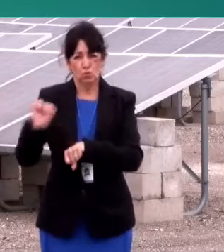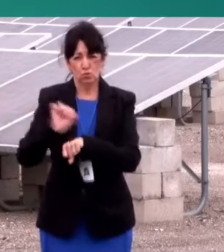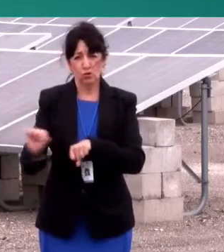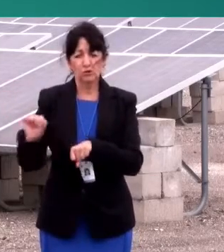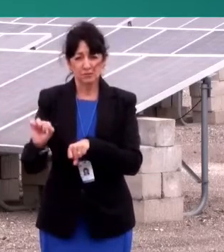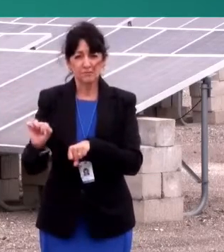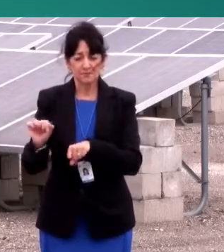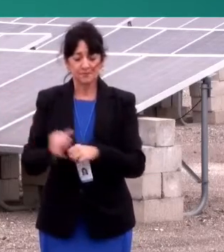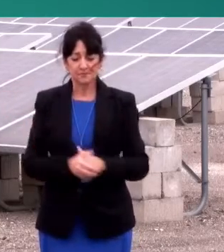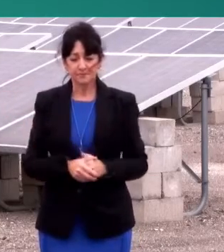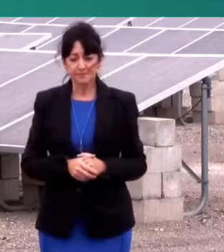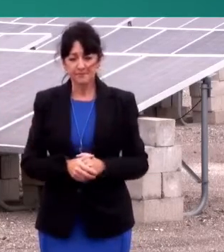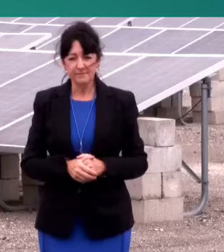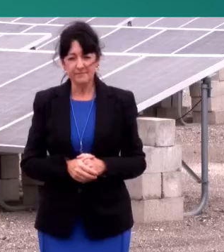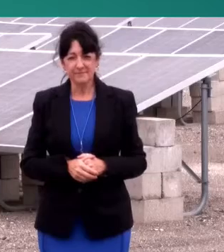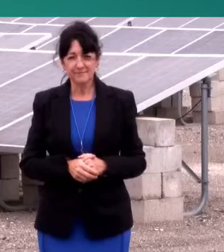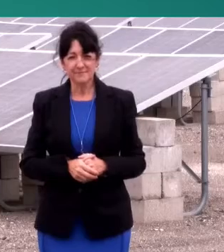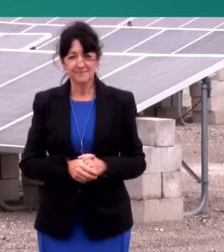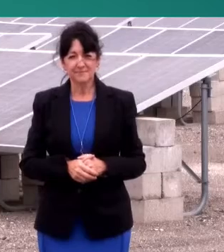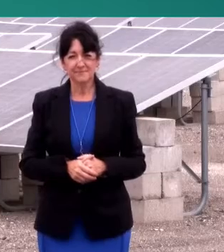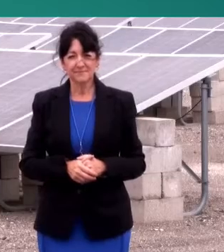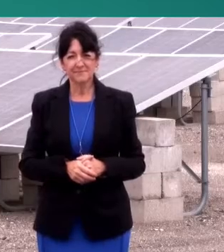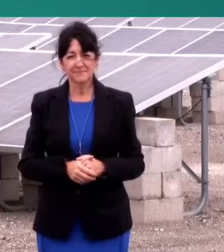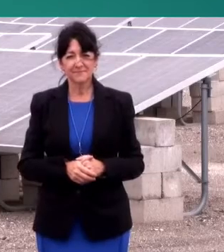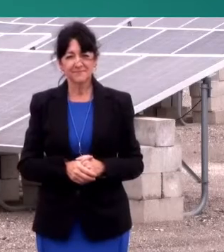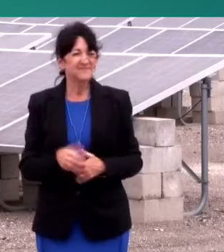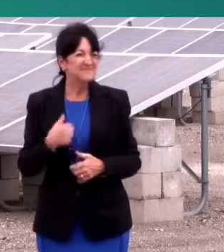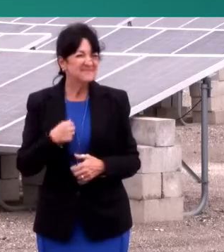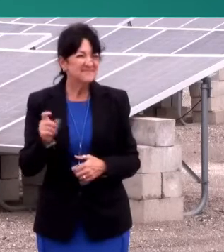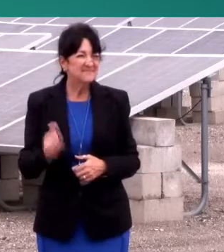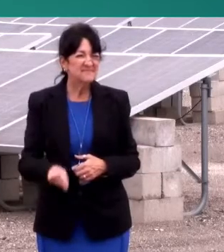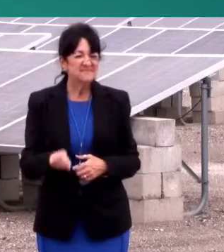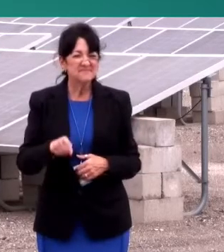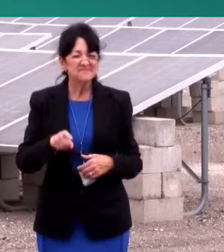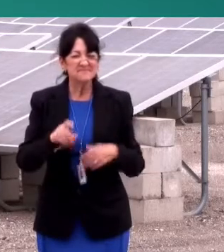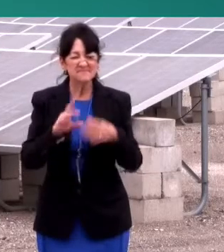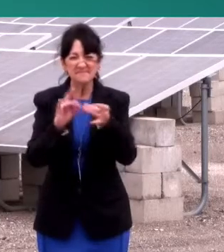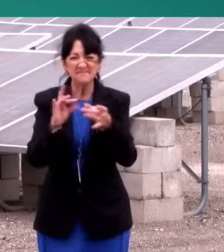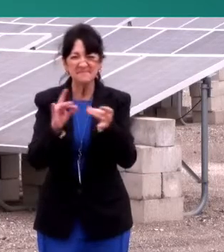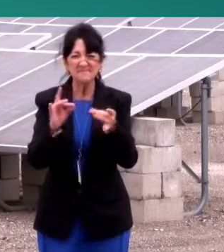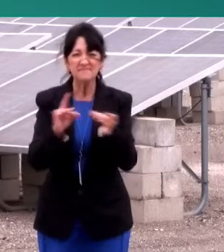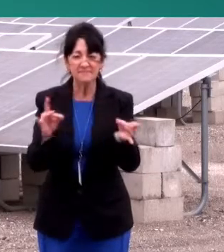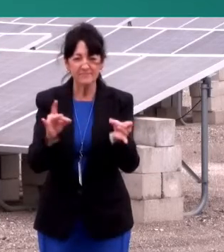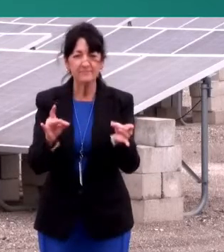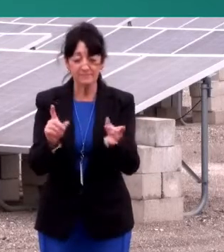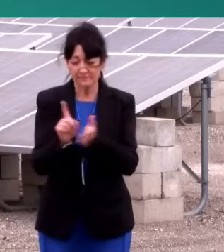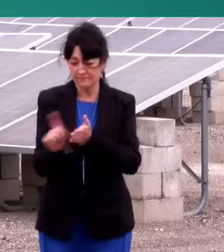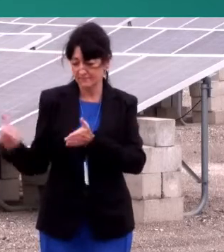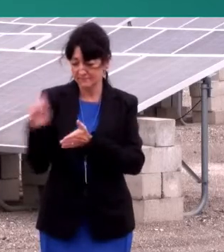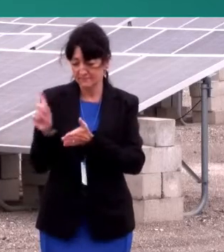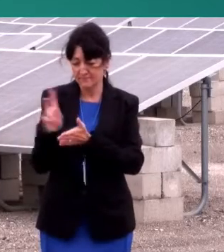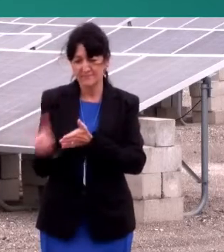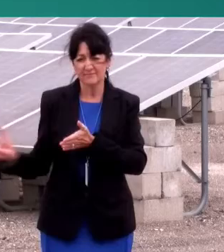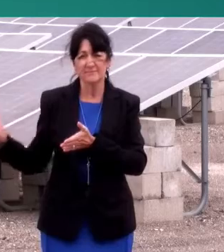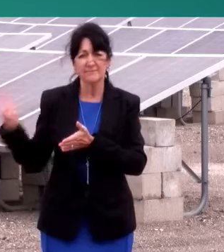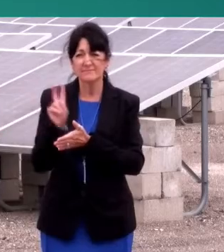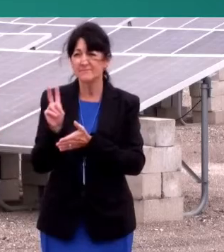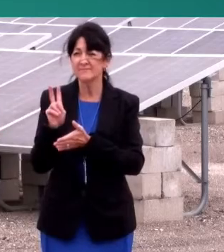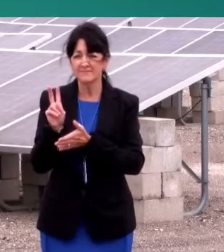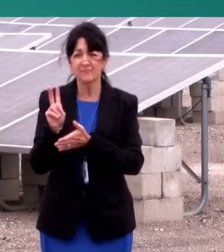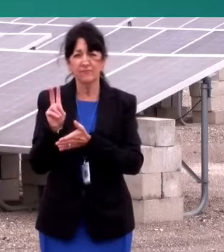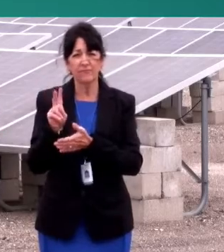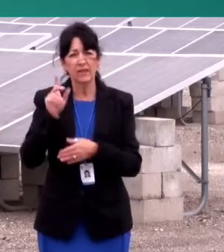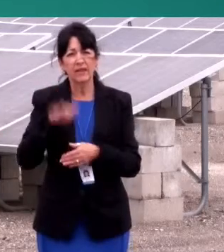I can't help but think about just a couple weeks ago, we responded to a community just a little